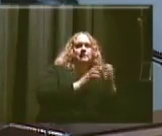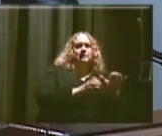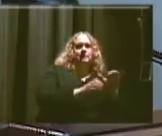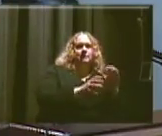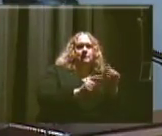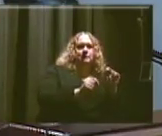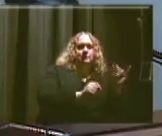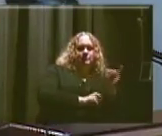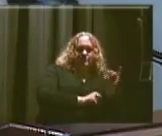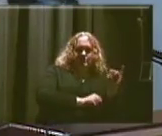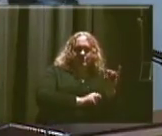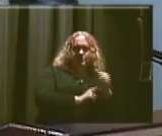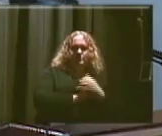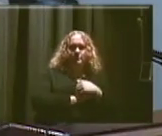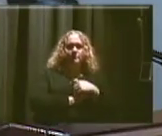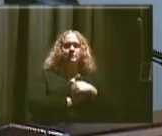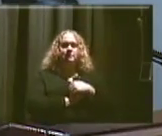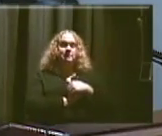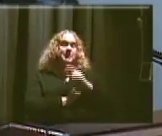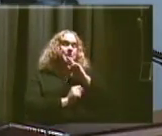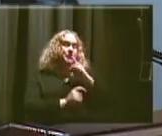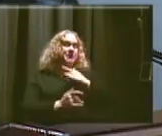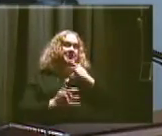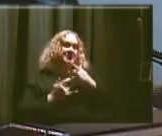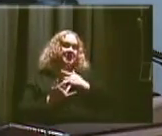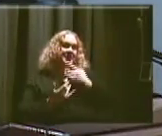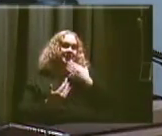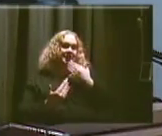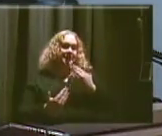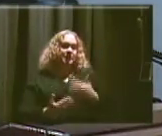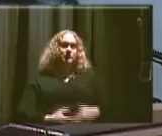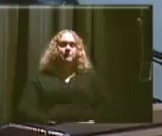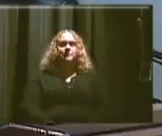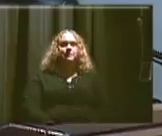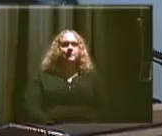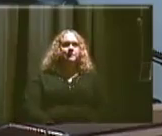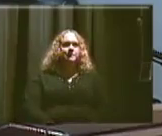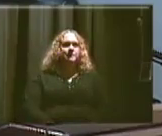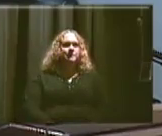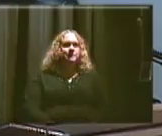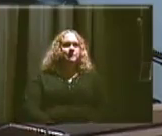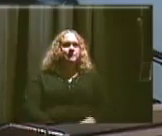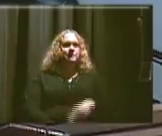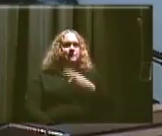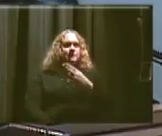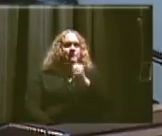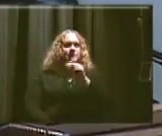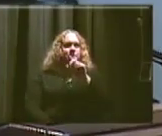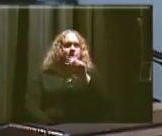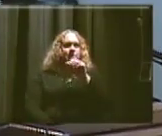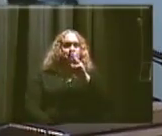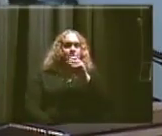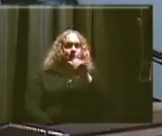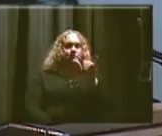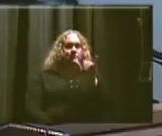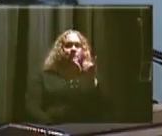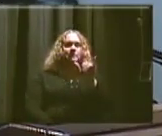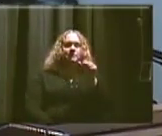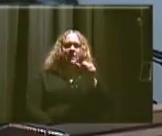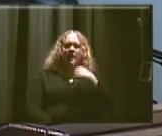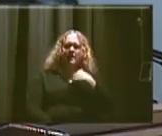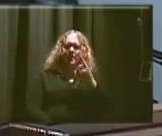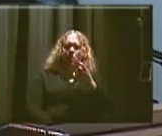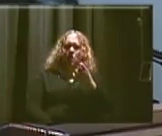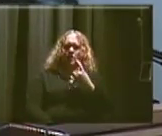do. I'm very, very excited about it. Thank you. Okay. Mr. Hathaway, did you have a question? I did, thank you. I'm